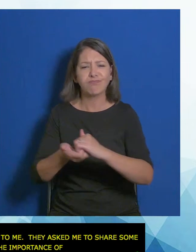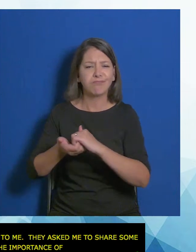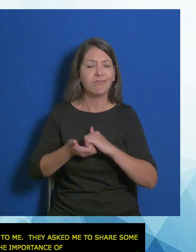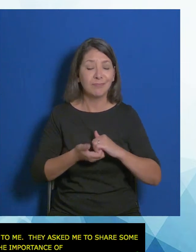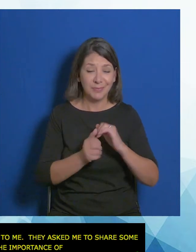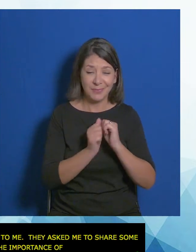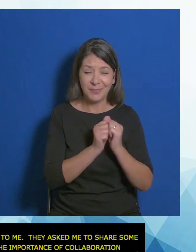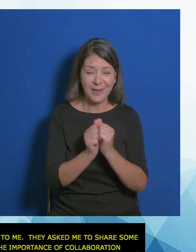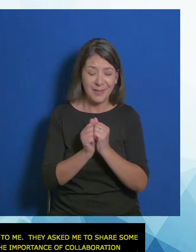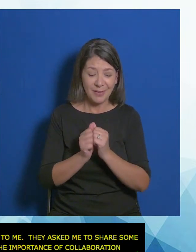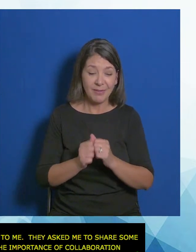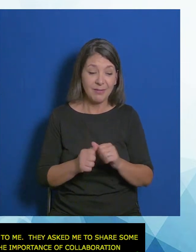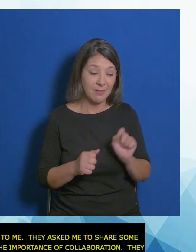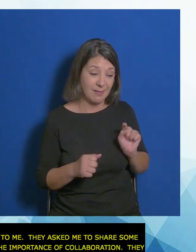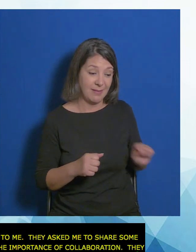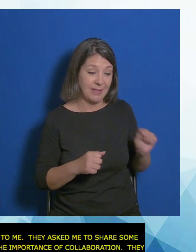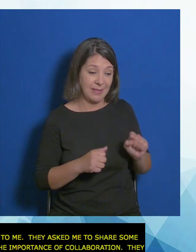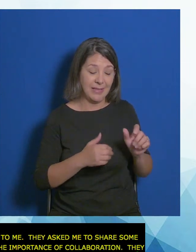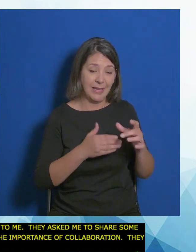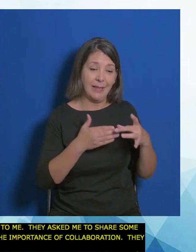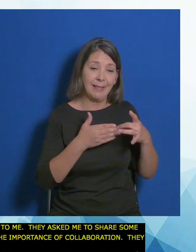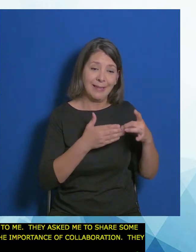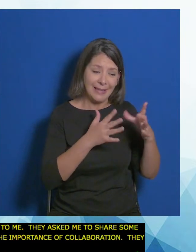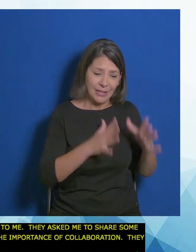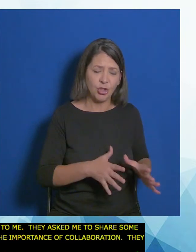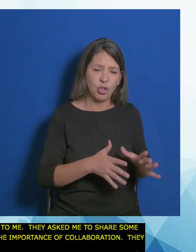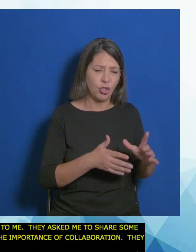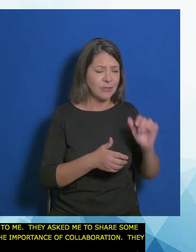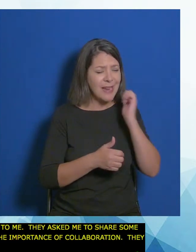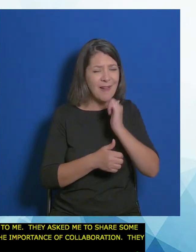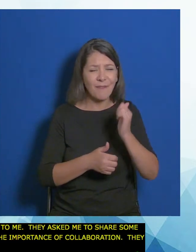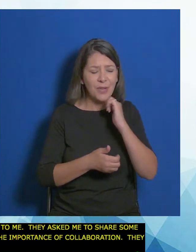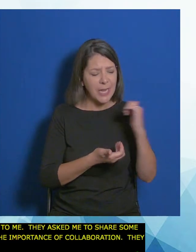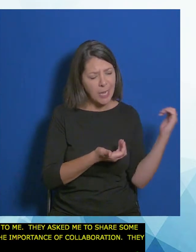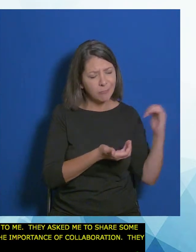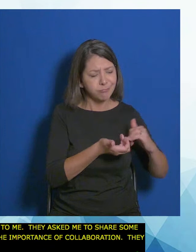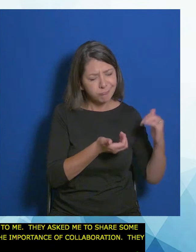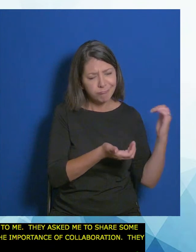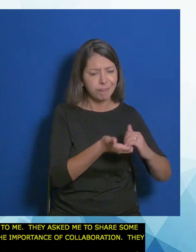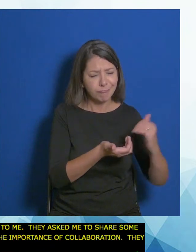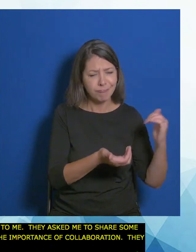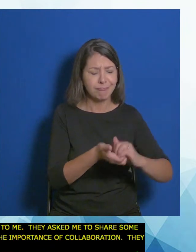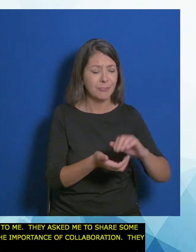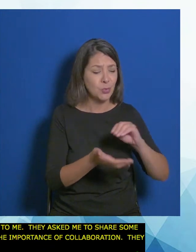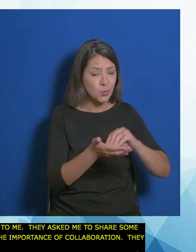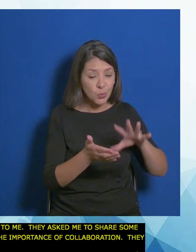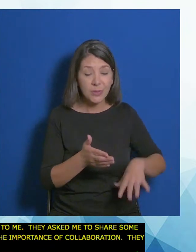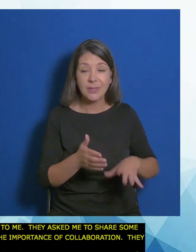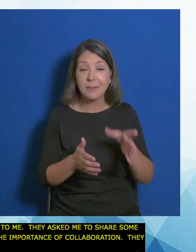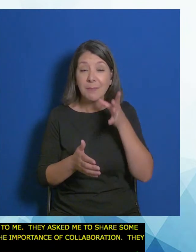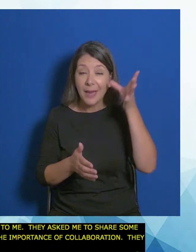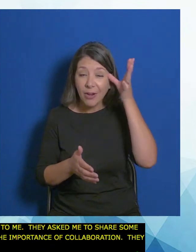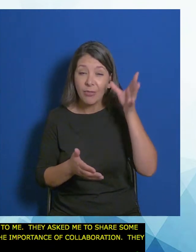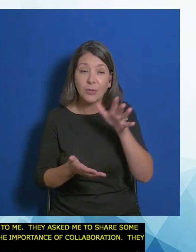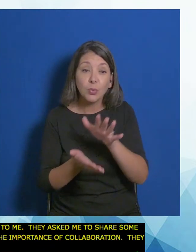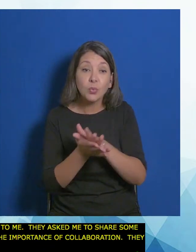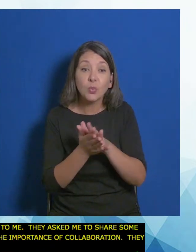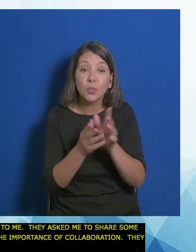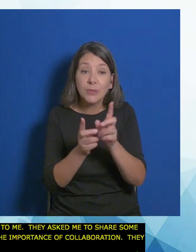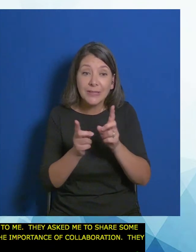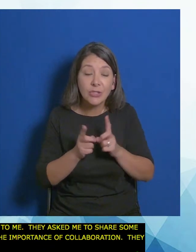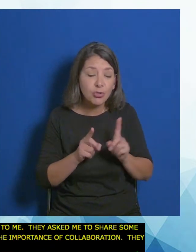work every day collaborating with students, with parents, with school